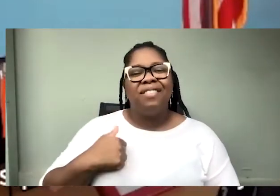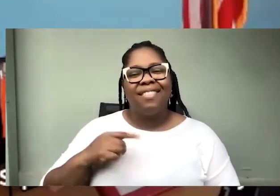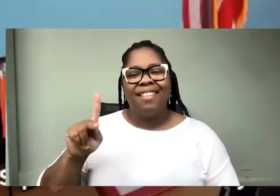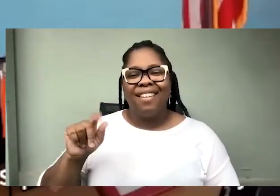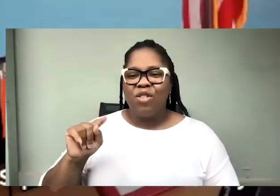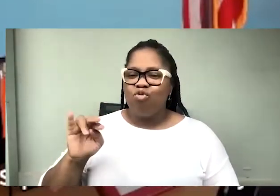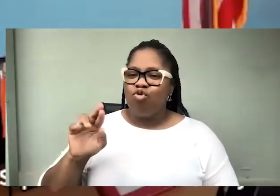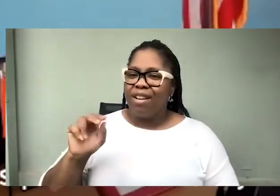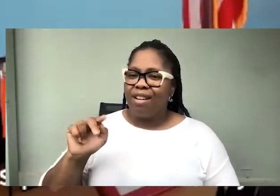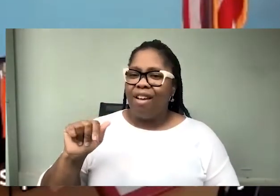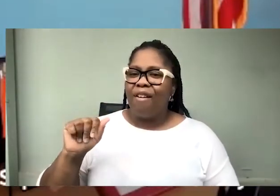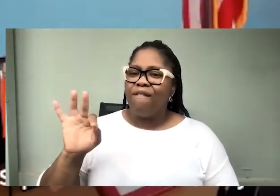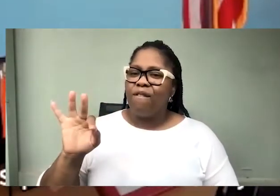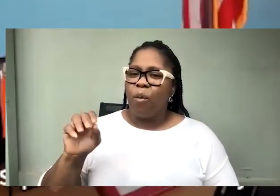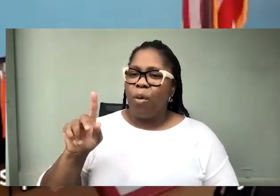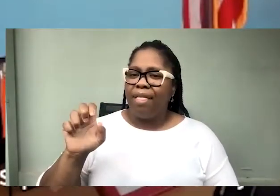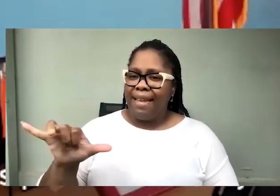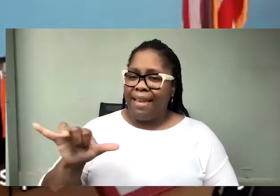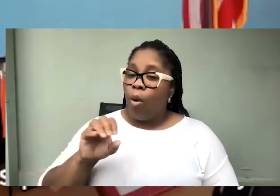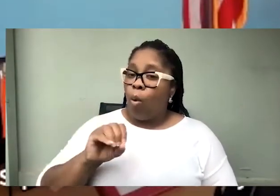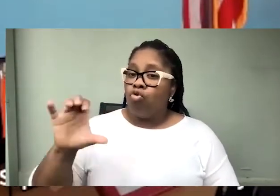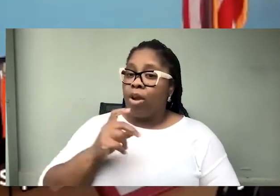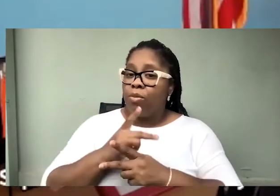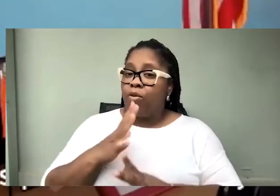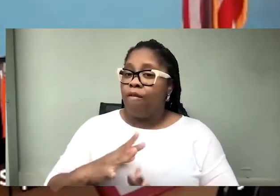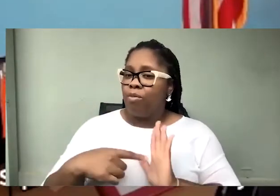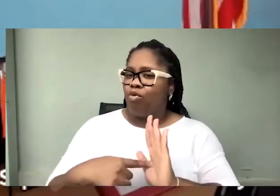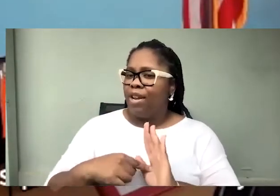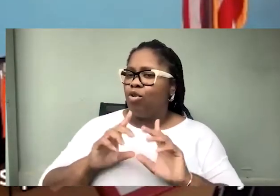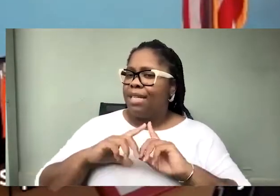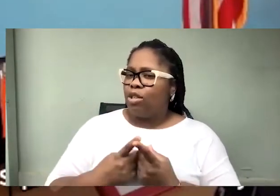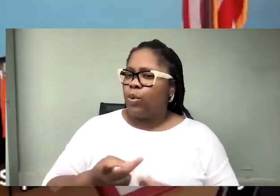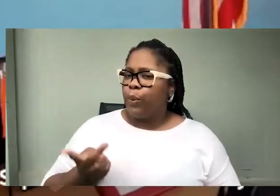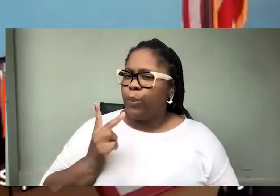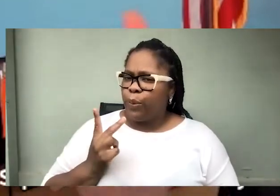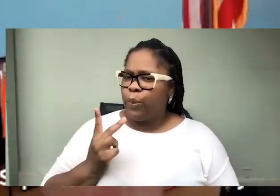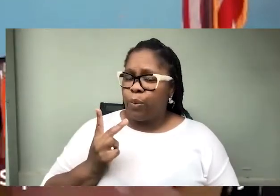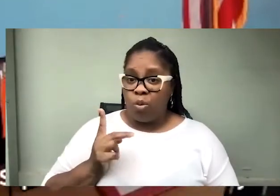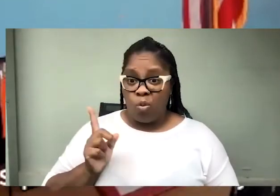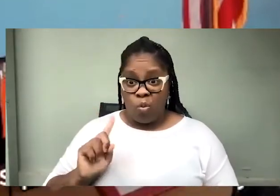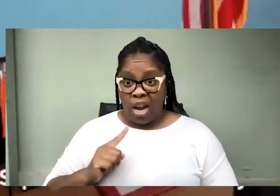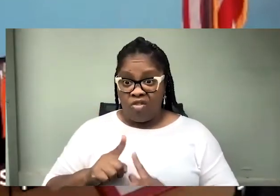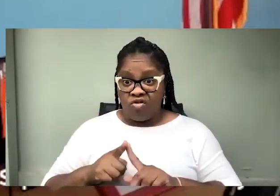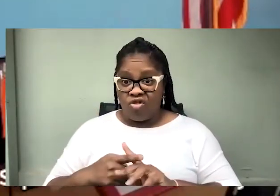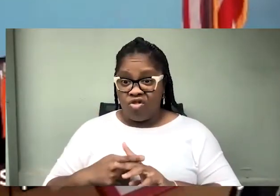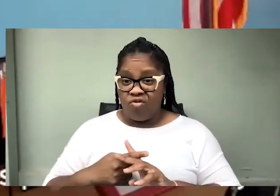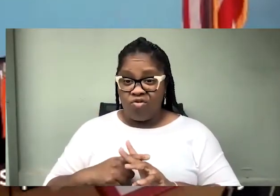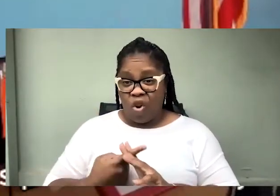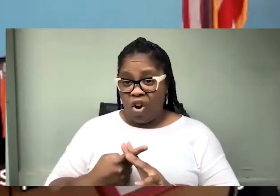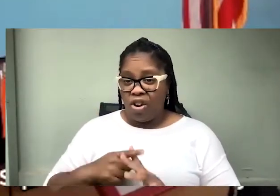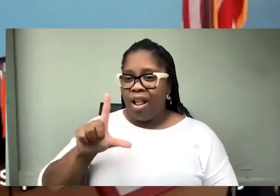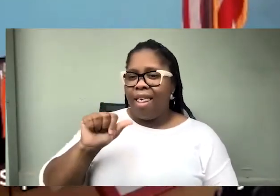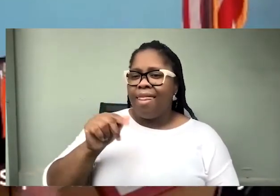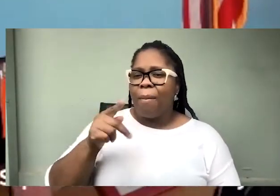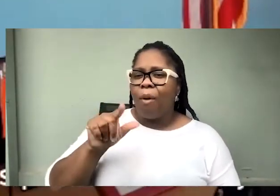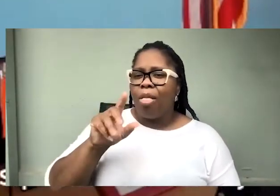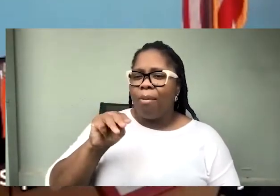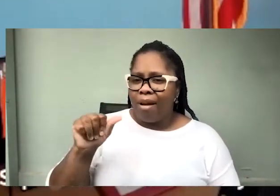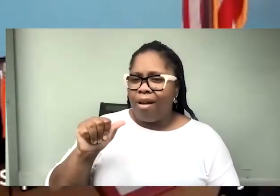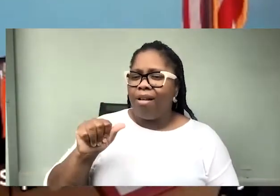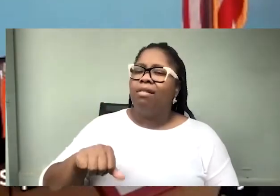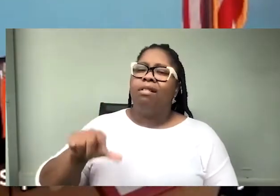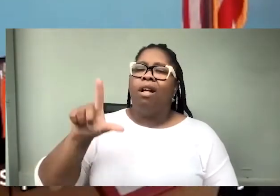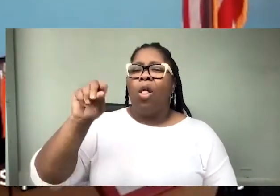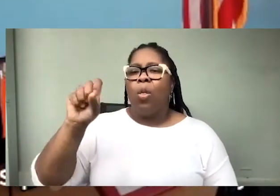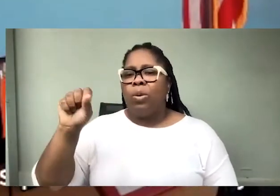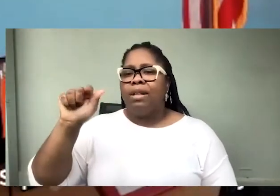County Supervisor representing District 2. District 2 spans all the way from La Palma, Los Alamitos, and south all the